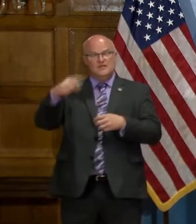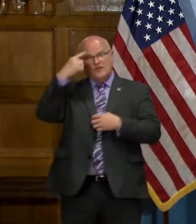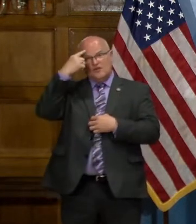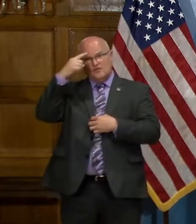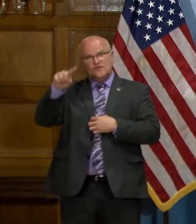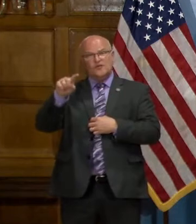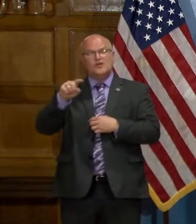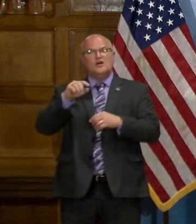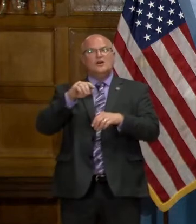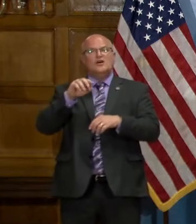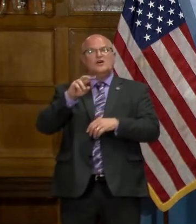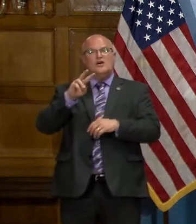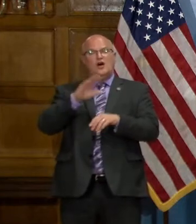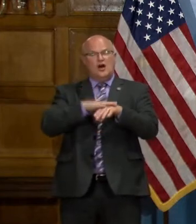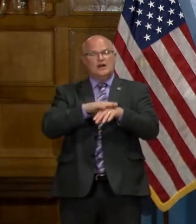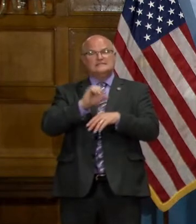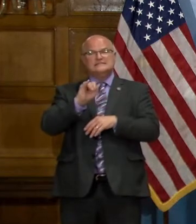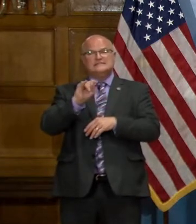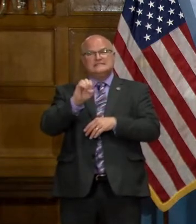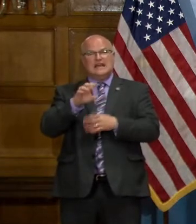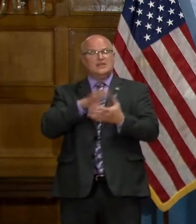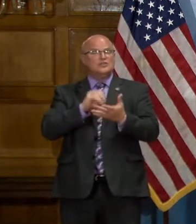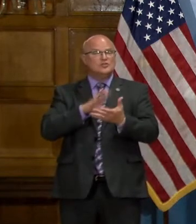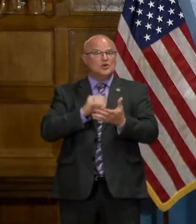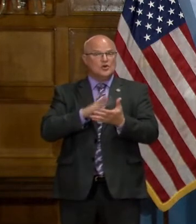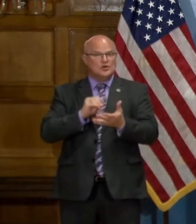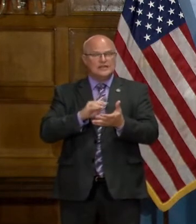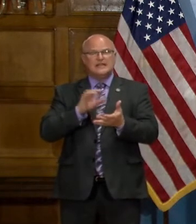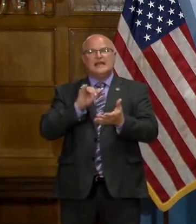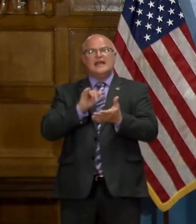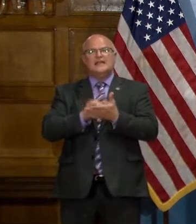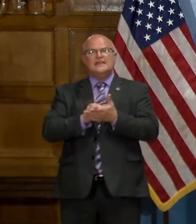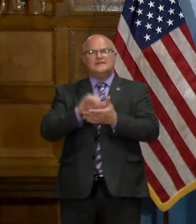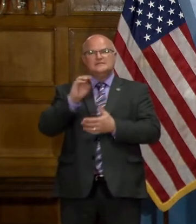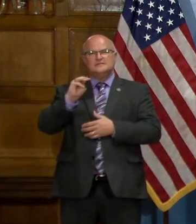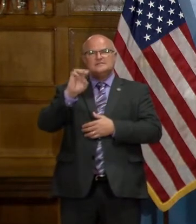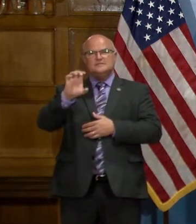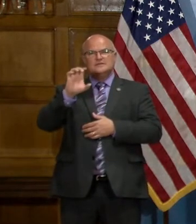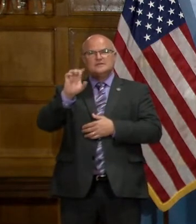for on-site learning, and that was in McCrory.